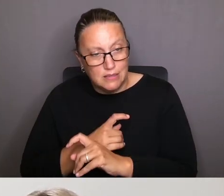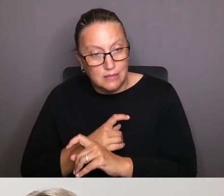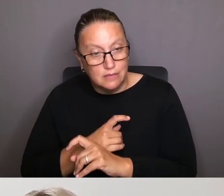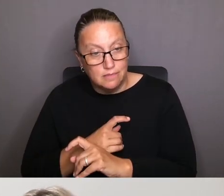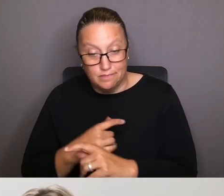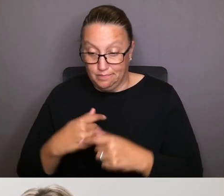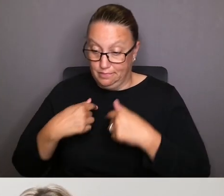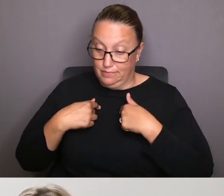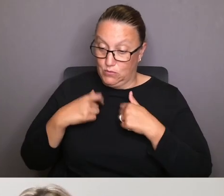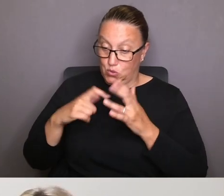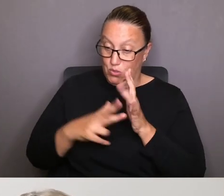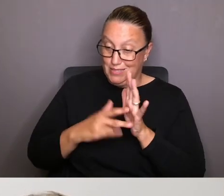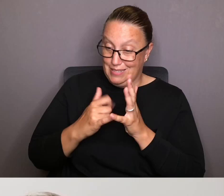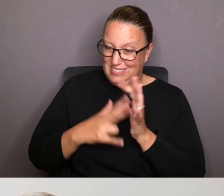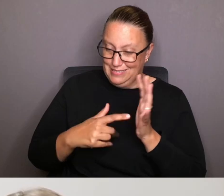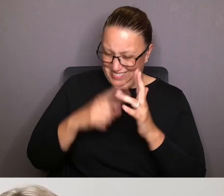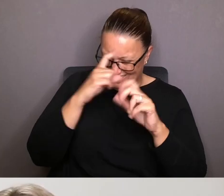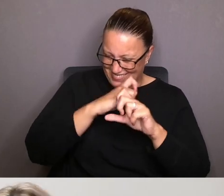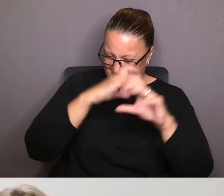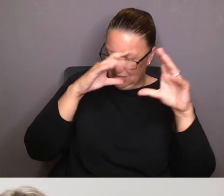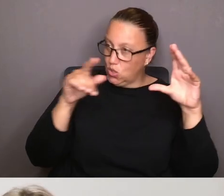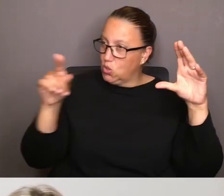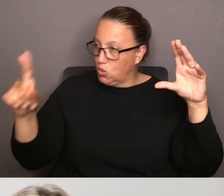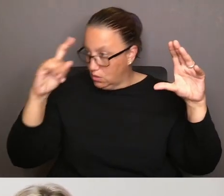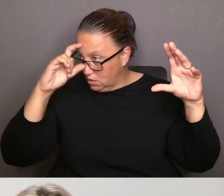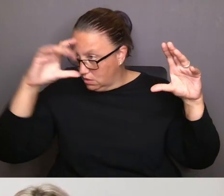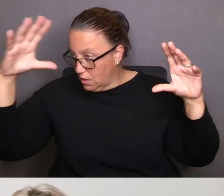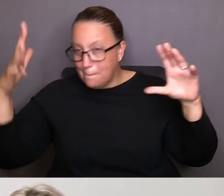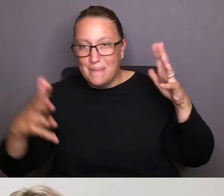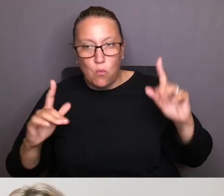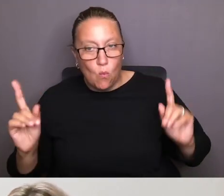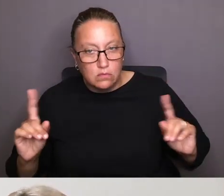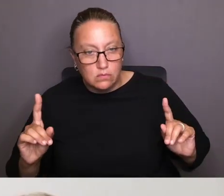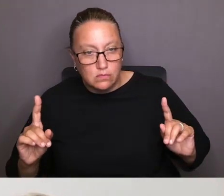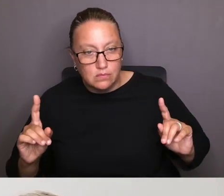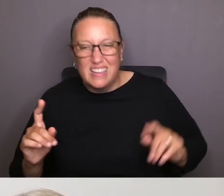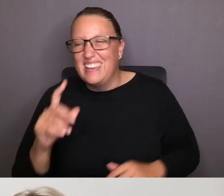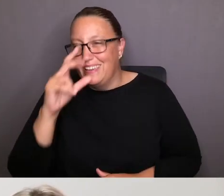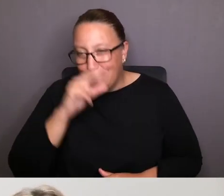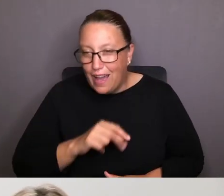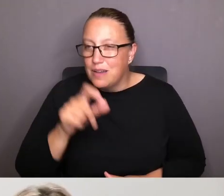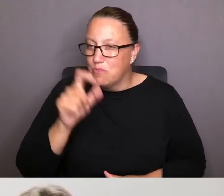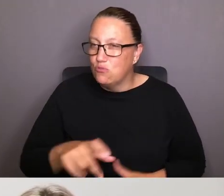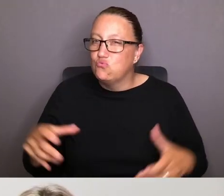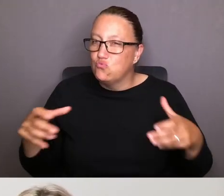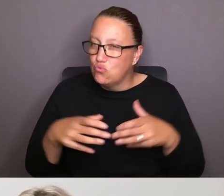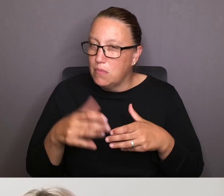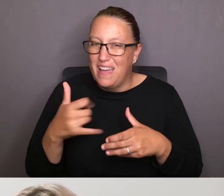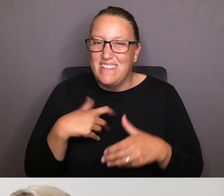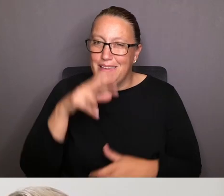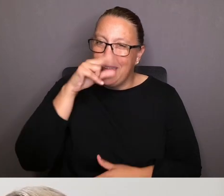same. Yeah. So if we're talking with a young person's group, and maybe we've got a young couple there as an example, and one